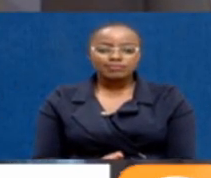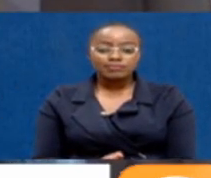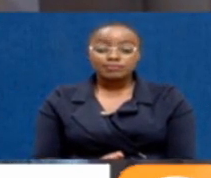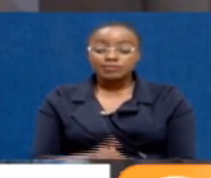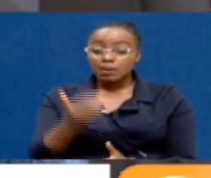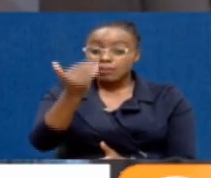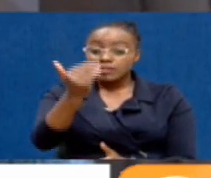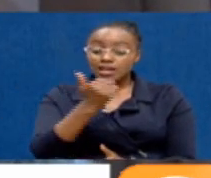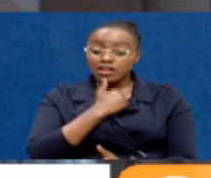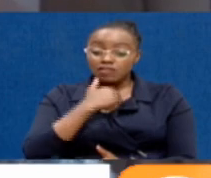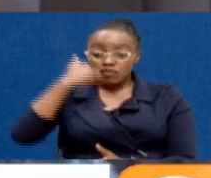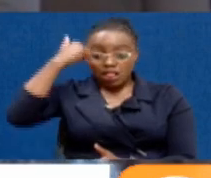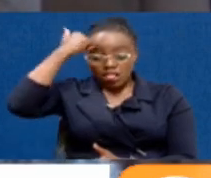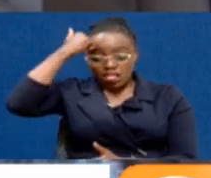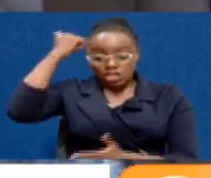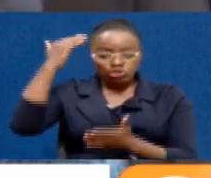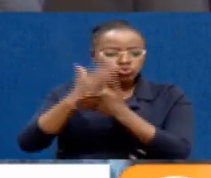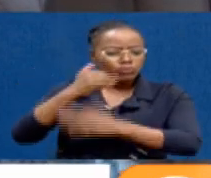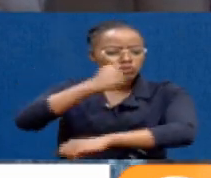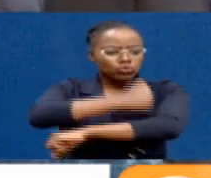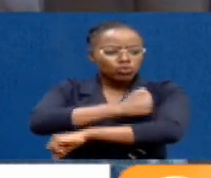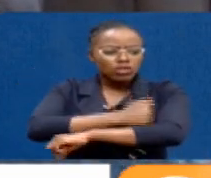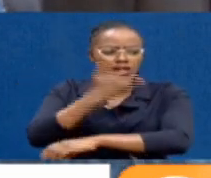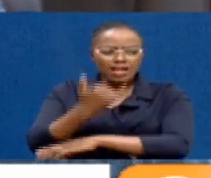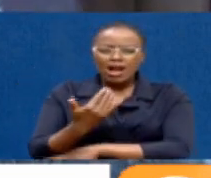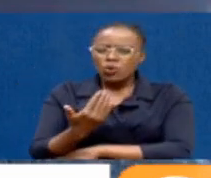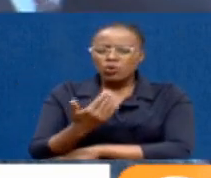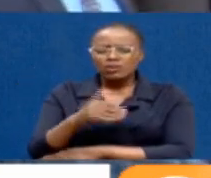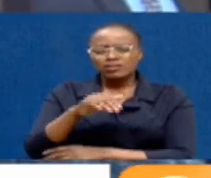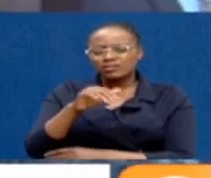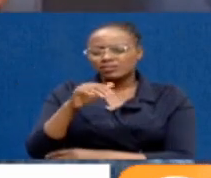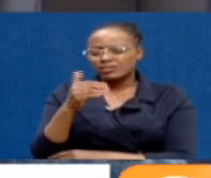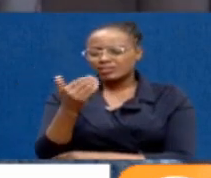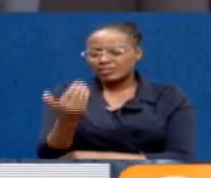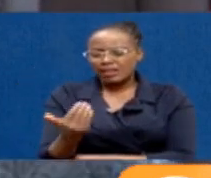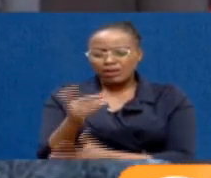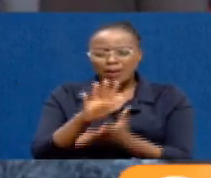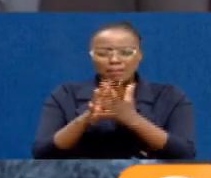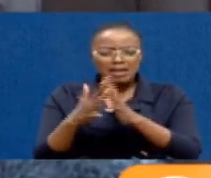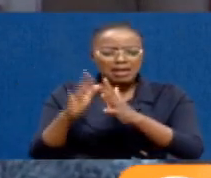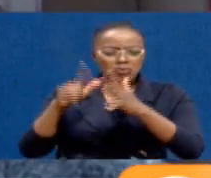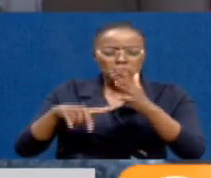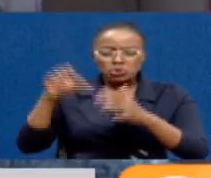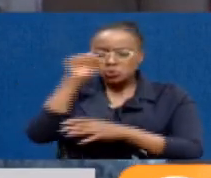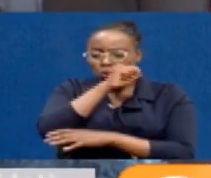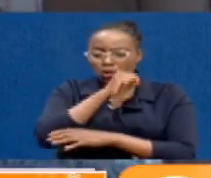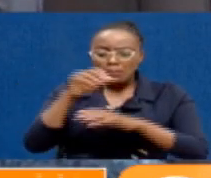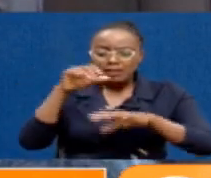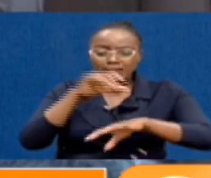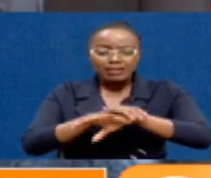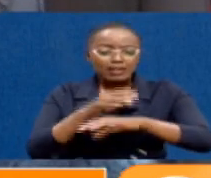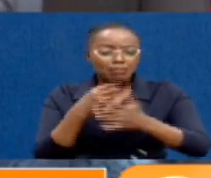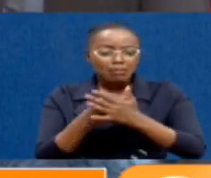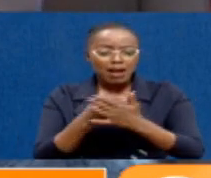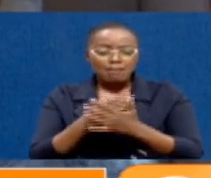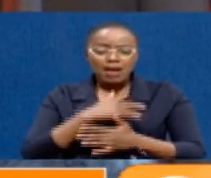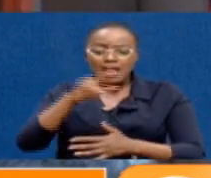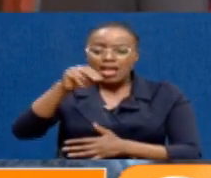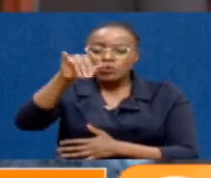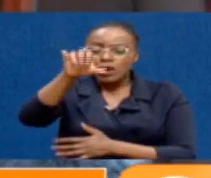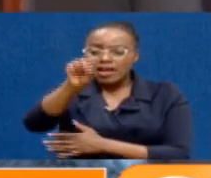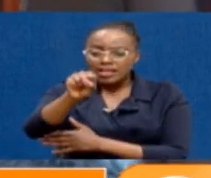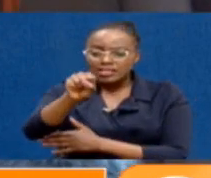Niko na mtoto anasoma, mtoto aliwacha shule. Mtoto sasa ameelekea kuwa chokora. Mimi huwa najifanyia pesa zangu. Pesa zangu zote ziko